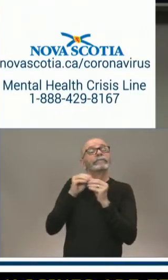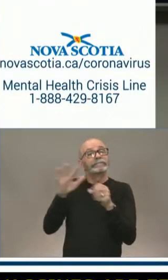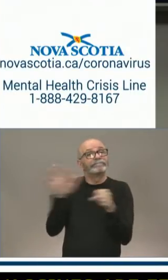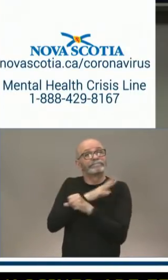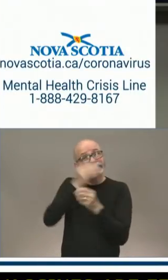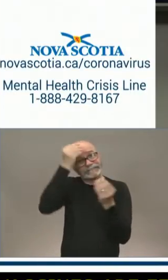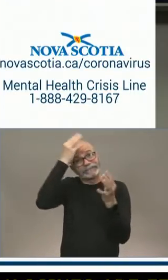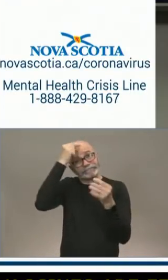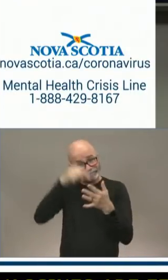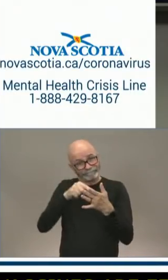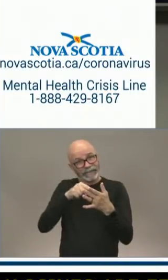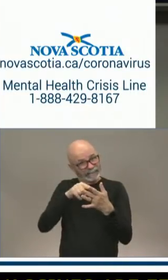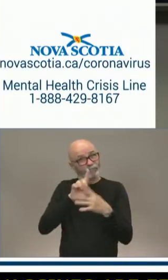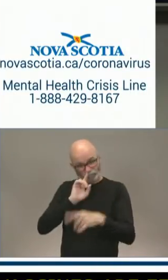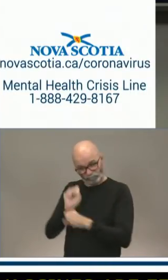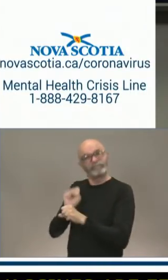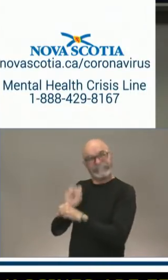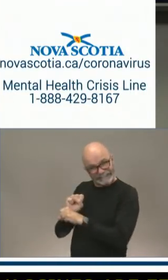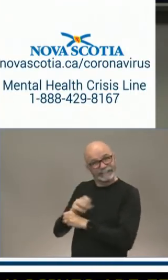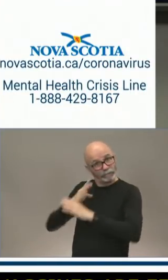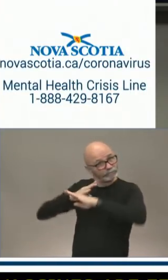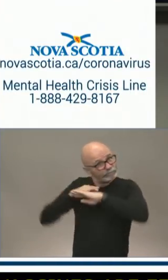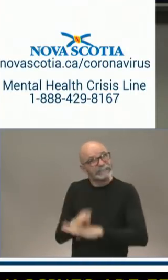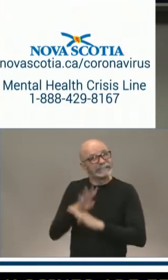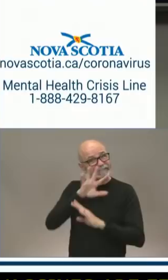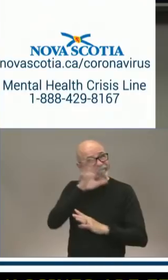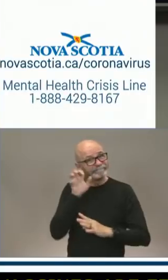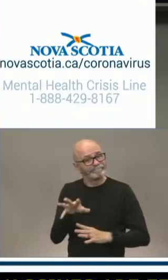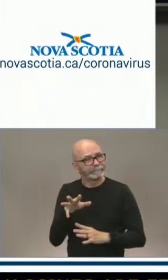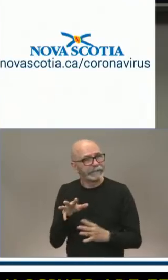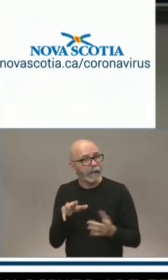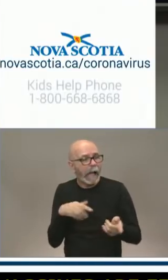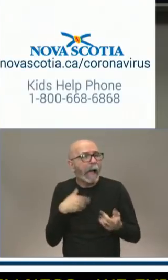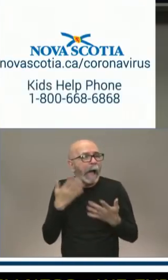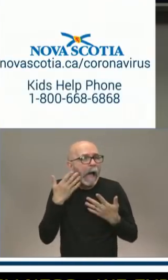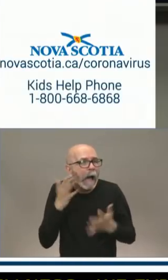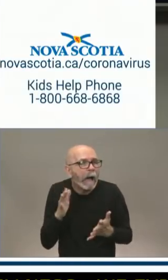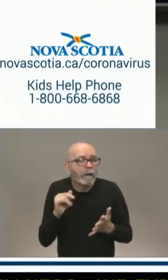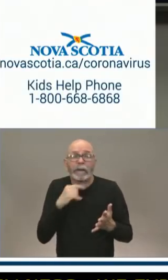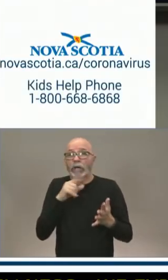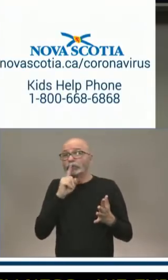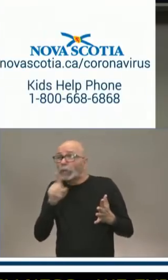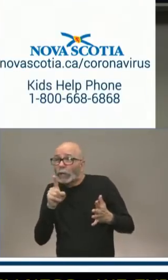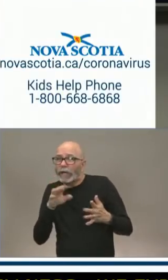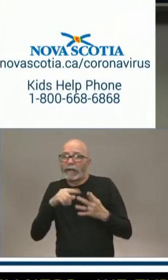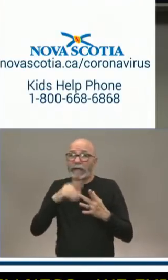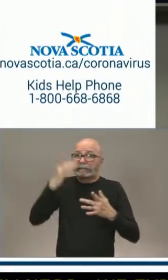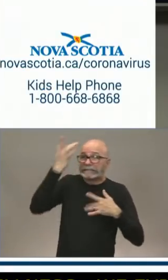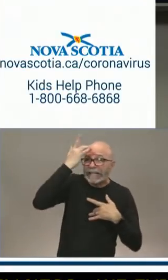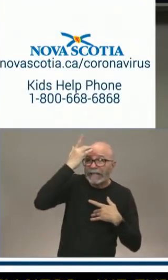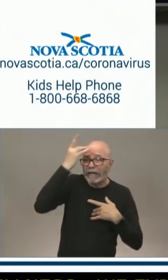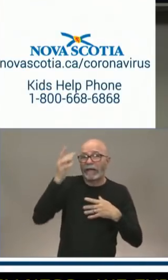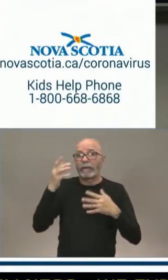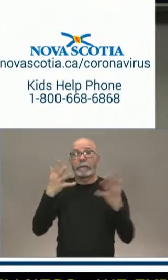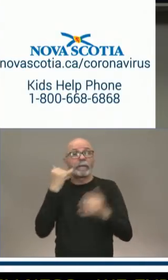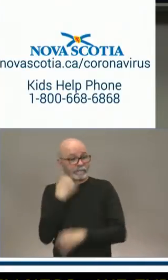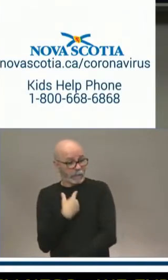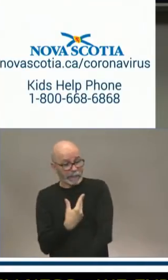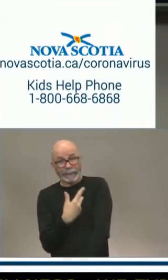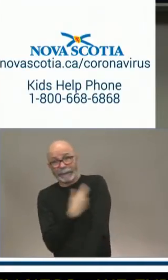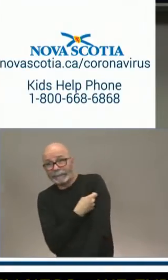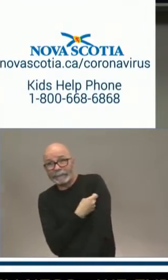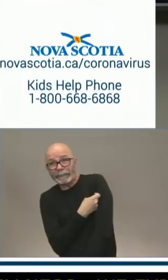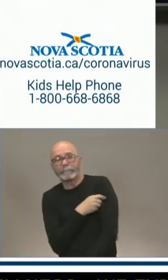actually prevent asymptomatic spread. So right now, if somebody's immunized, we don't know for sure that they couldn't still become